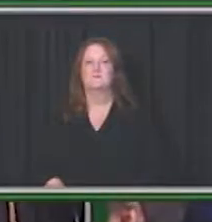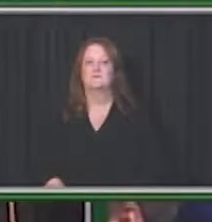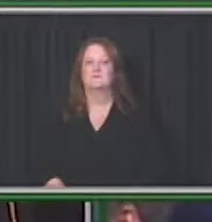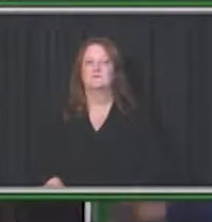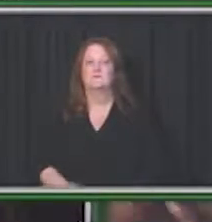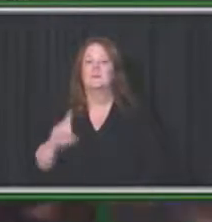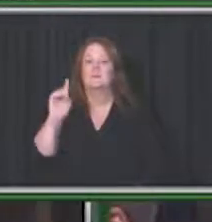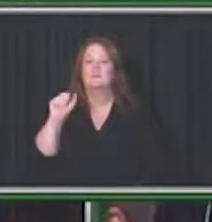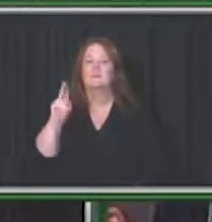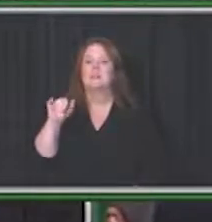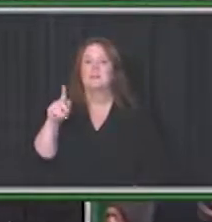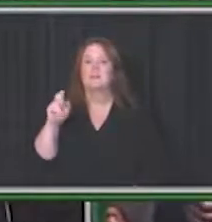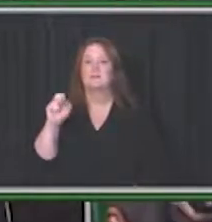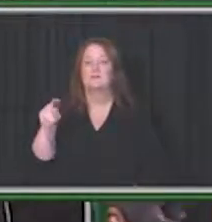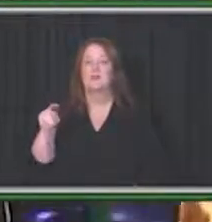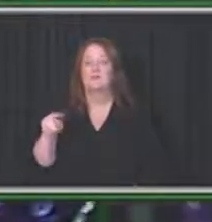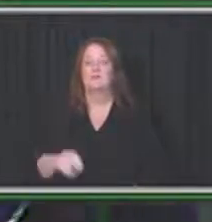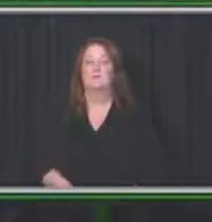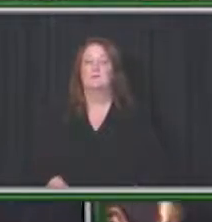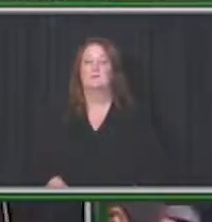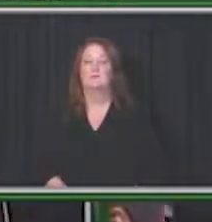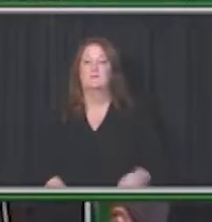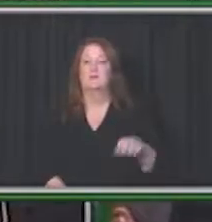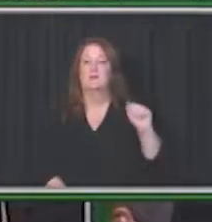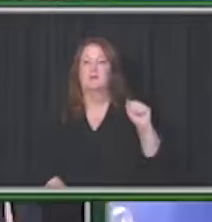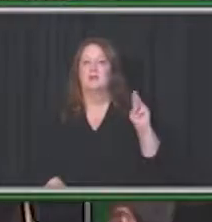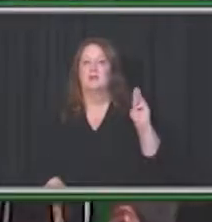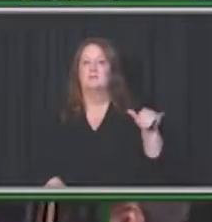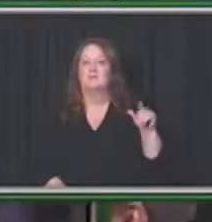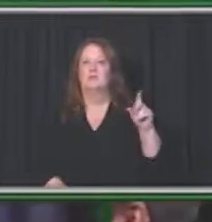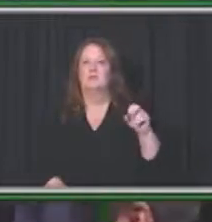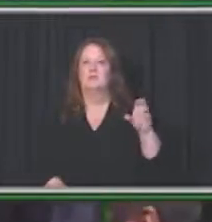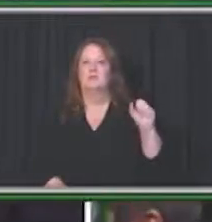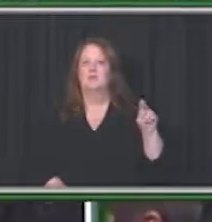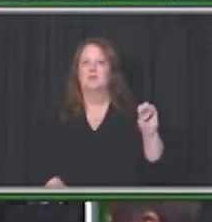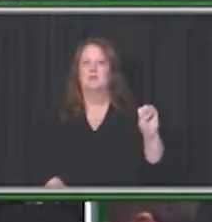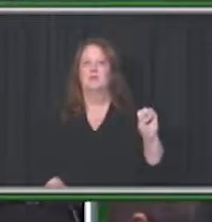Danny Paintel. Amy Lowine.